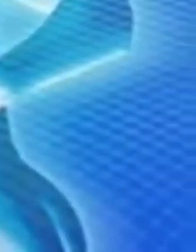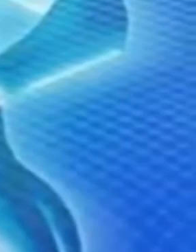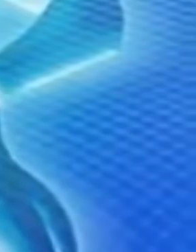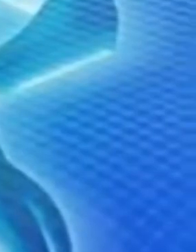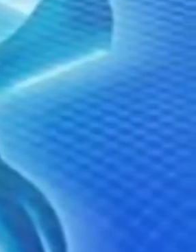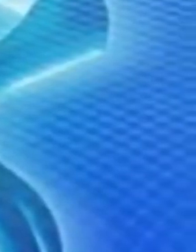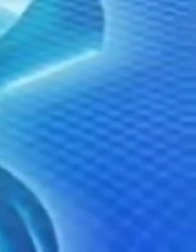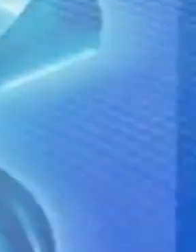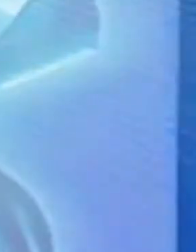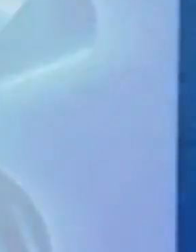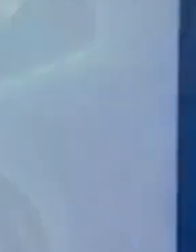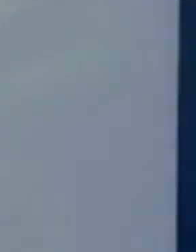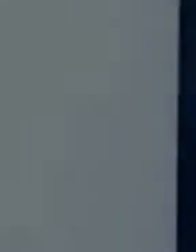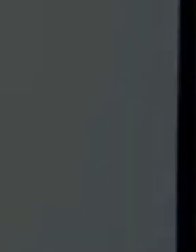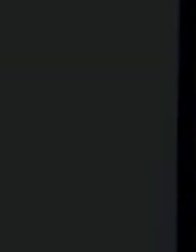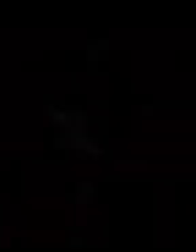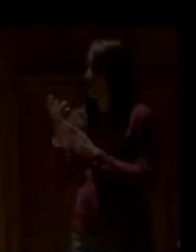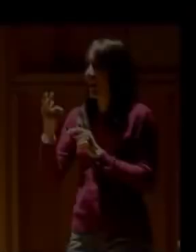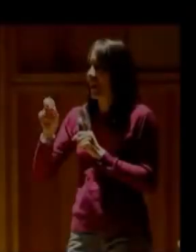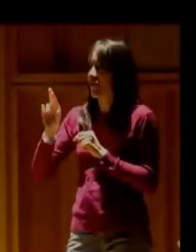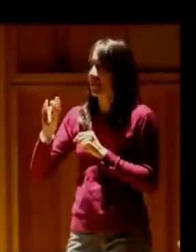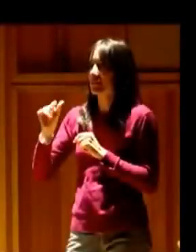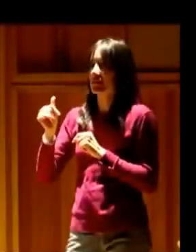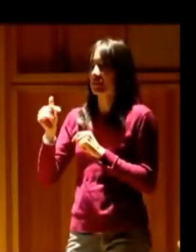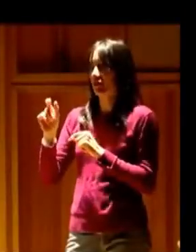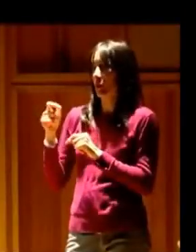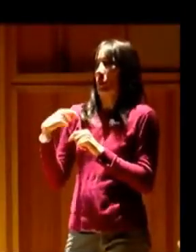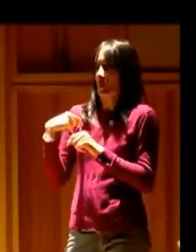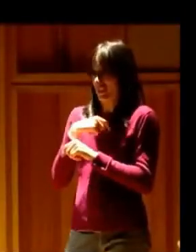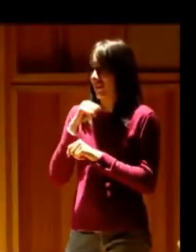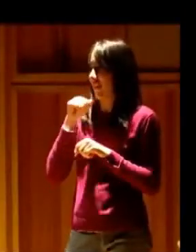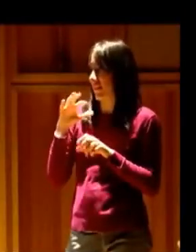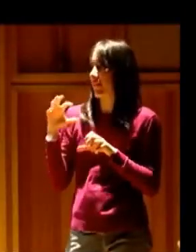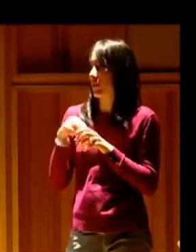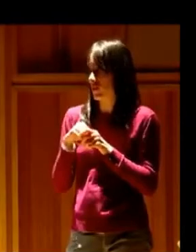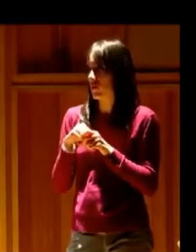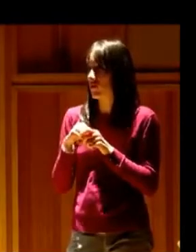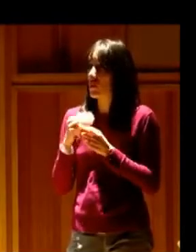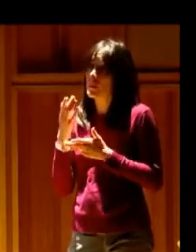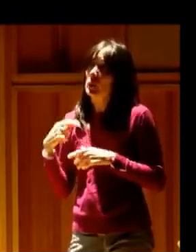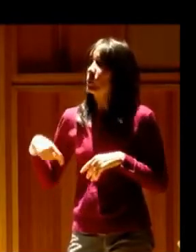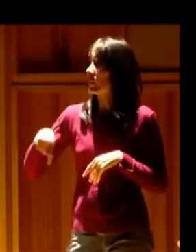ultimate protection. I really believe that the best thing... from the equation. And so perhaps